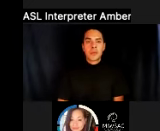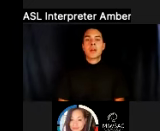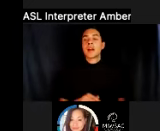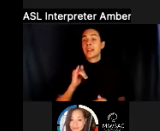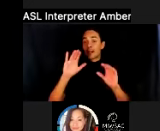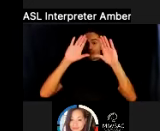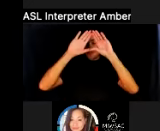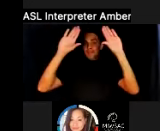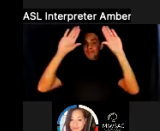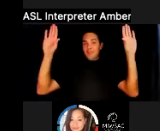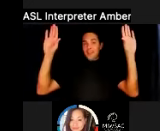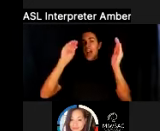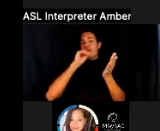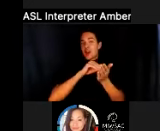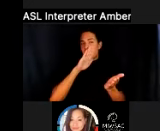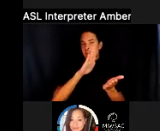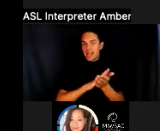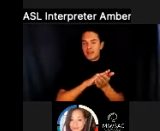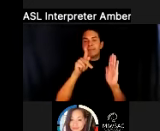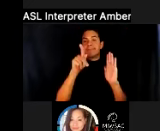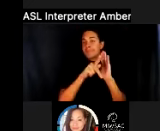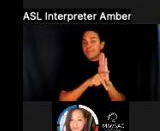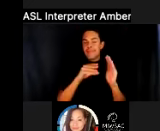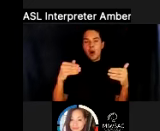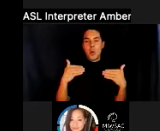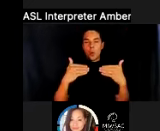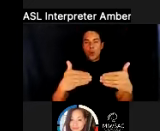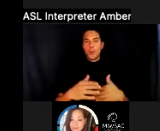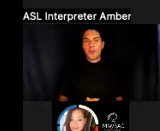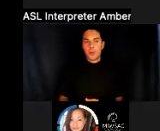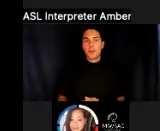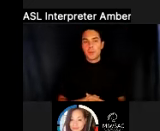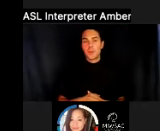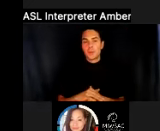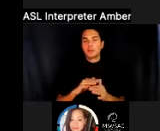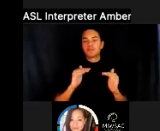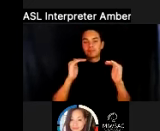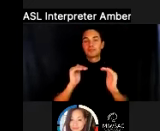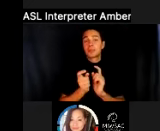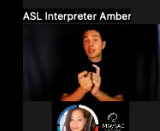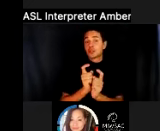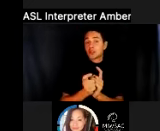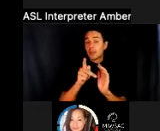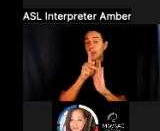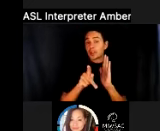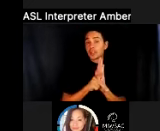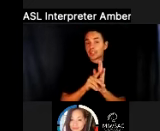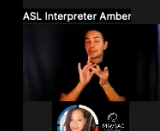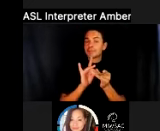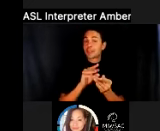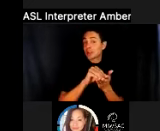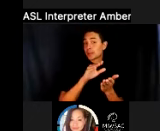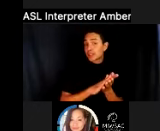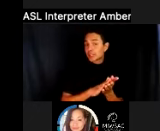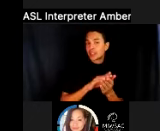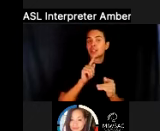documentation and policies. Adjusting policies around documentation to confirm with confidentiality